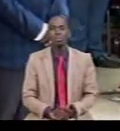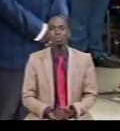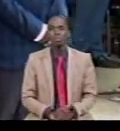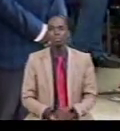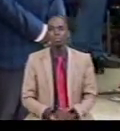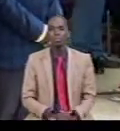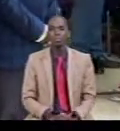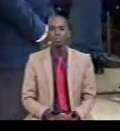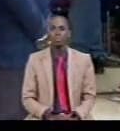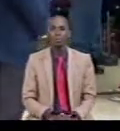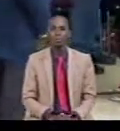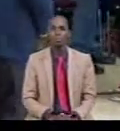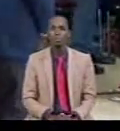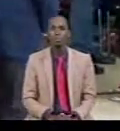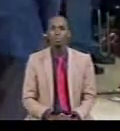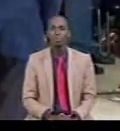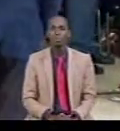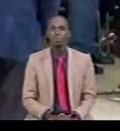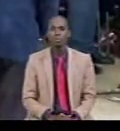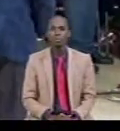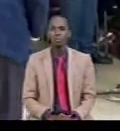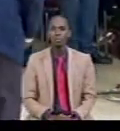thank you